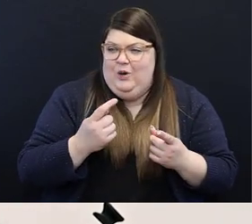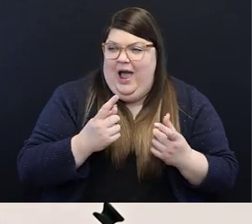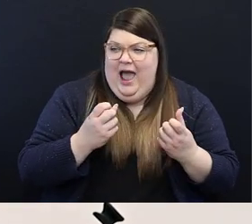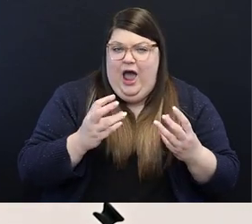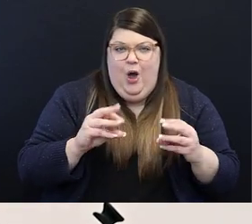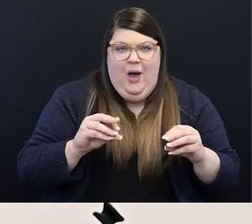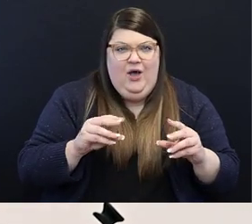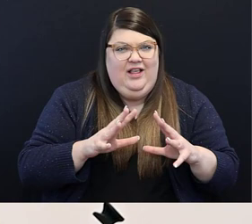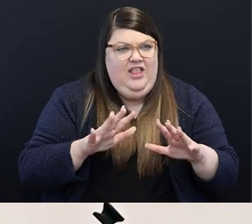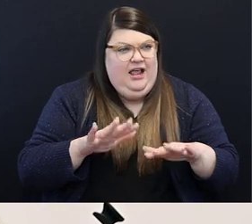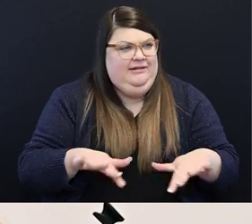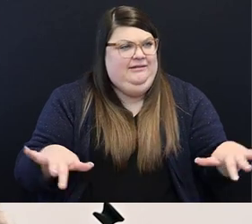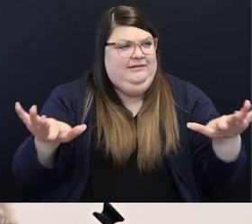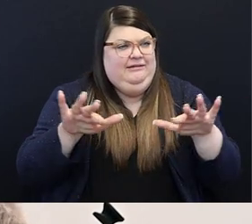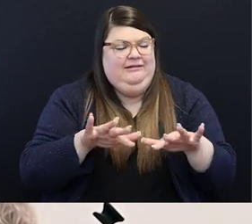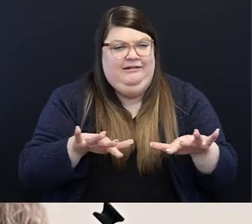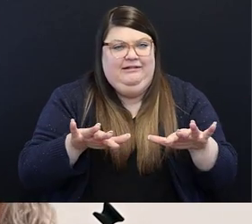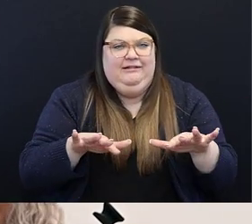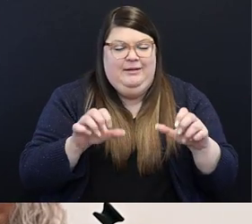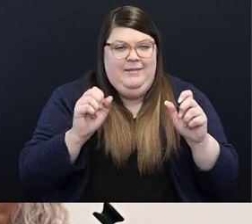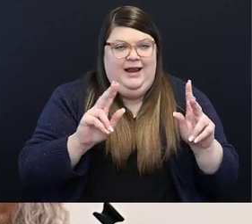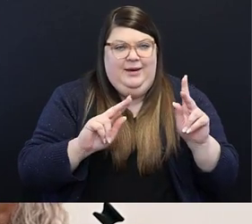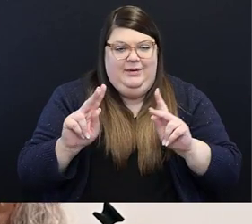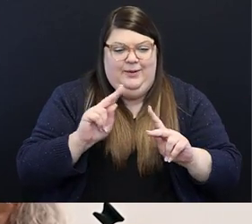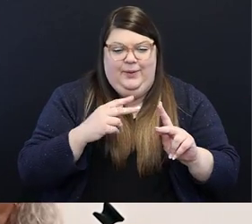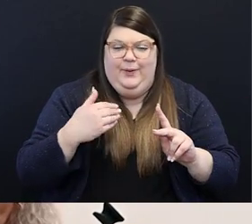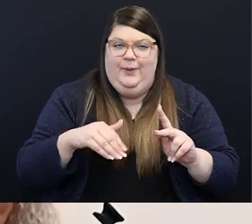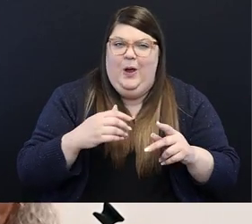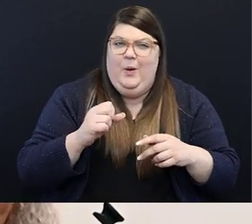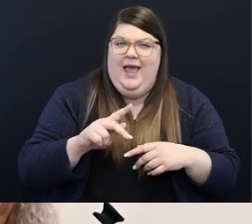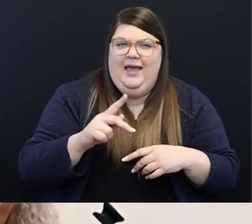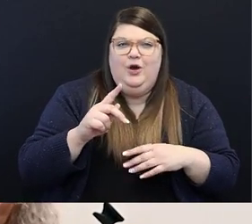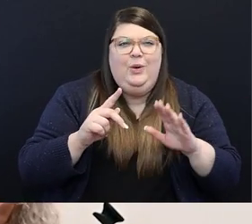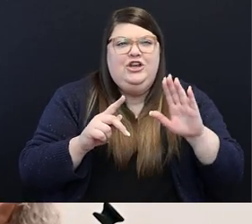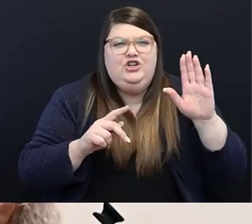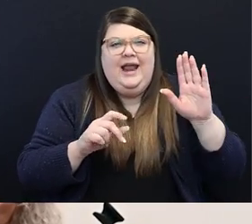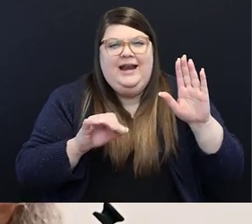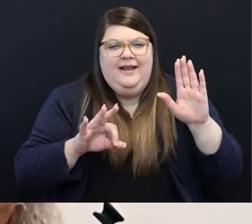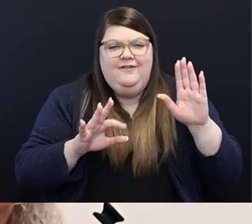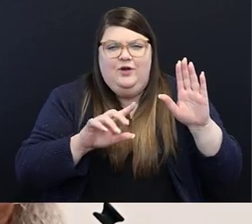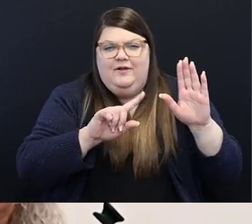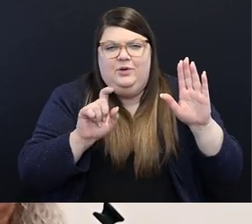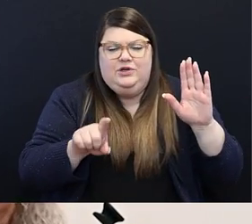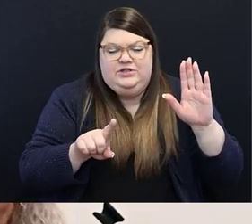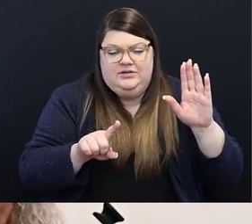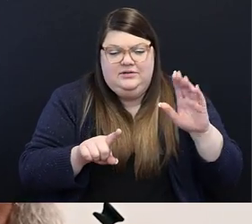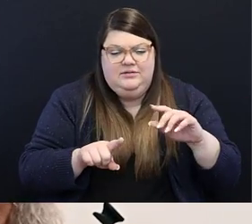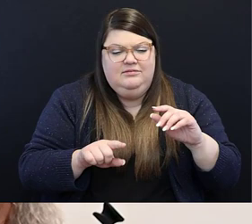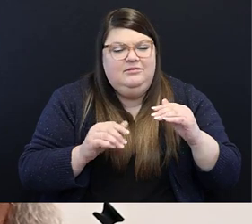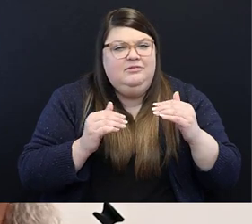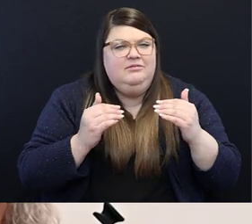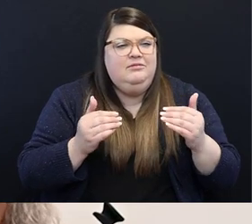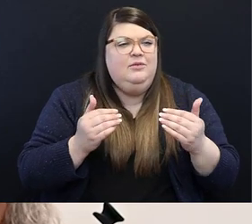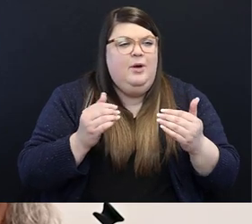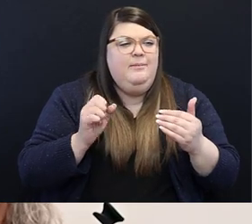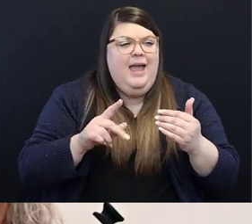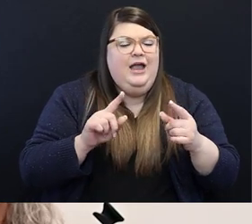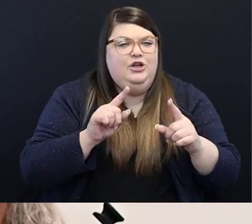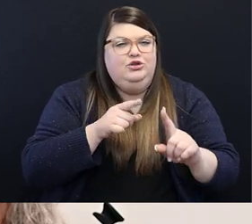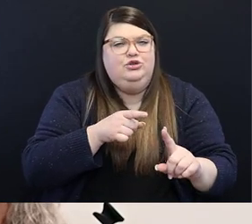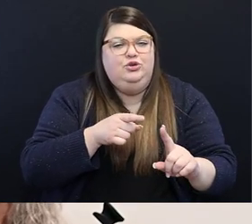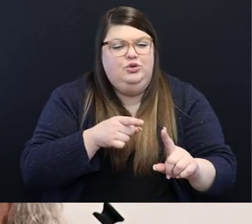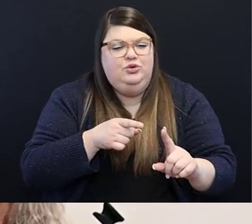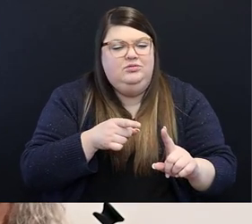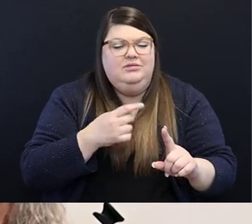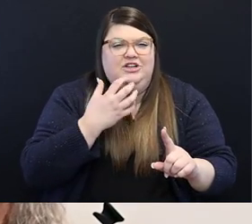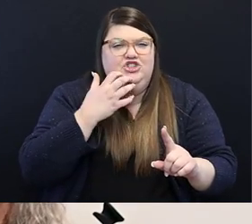there's a lot of territory to cover here. Let's see, raise your hand, and yeah, let's go back to, and shout